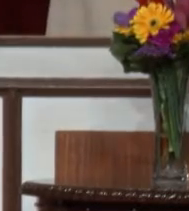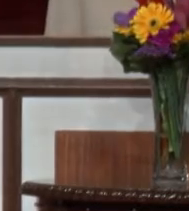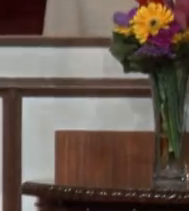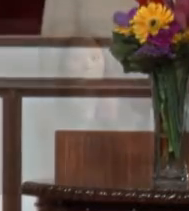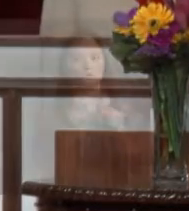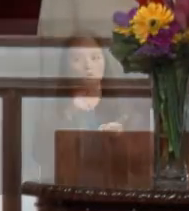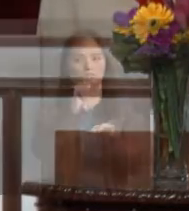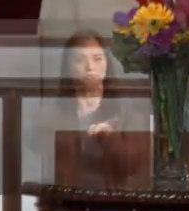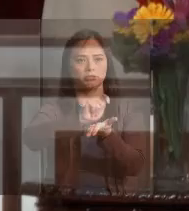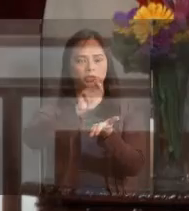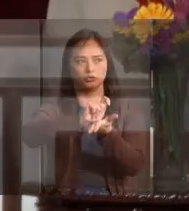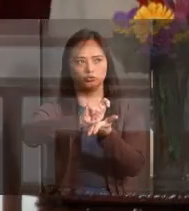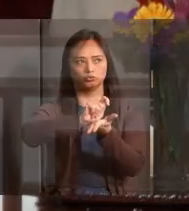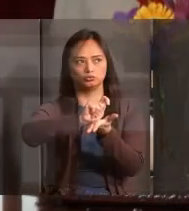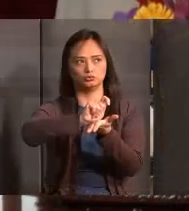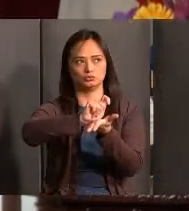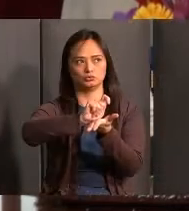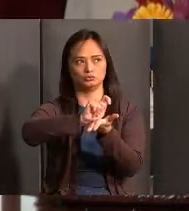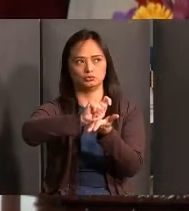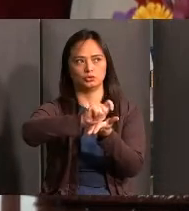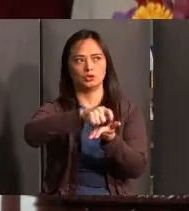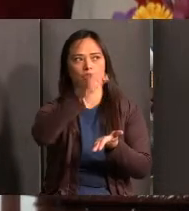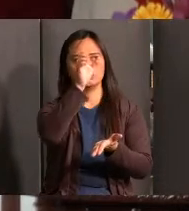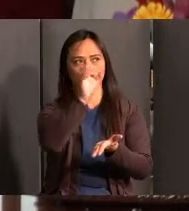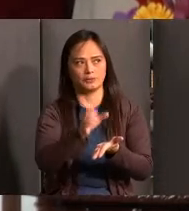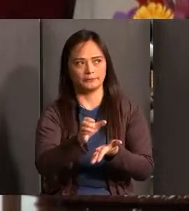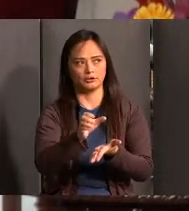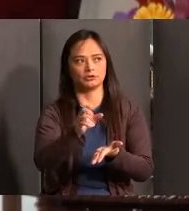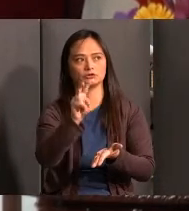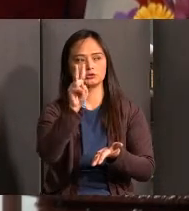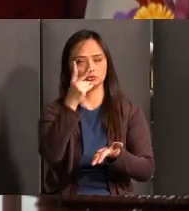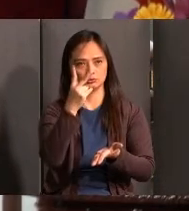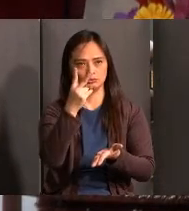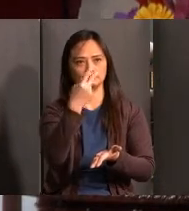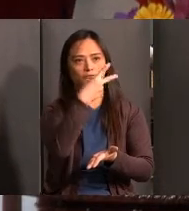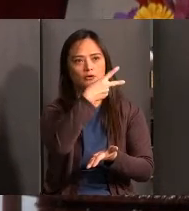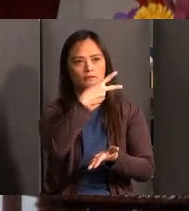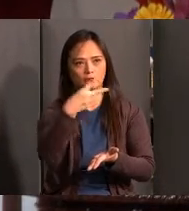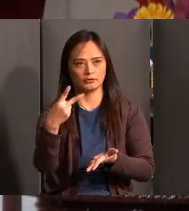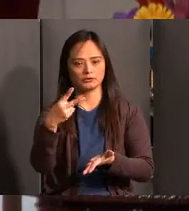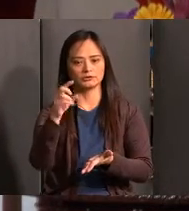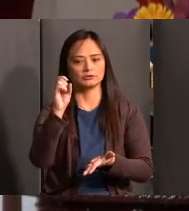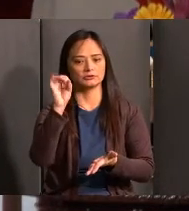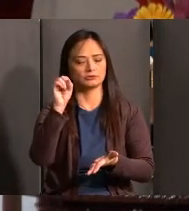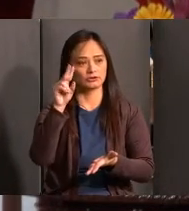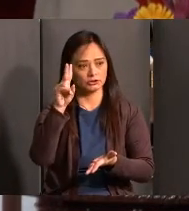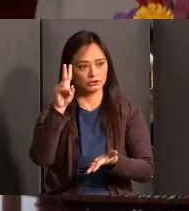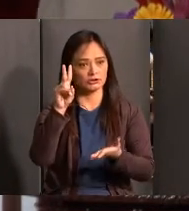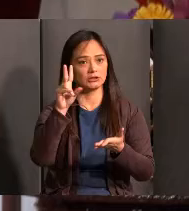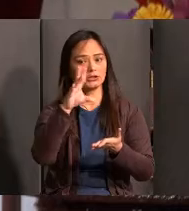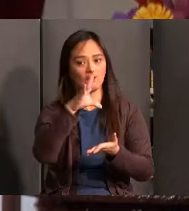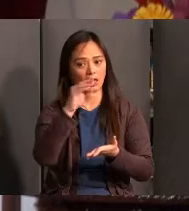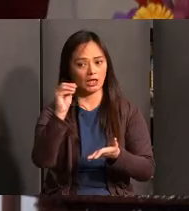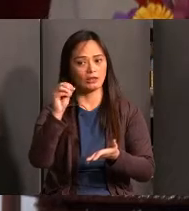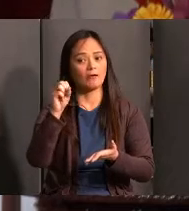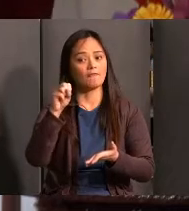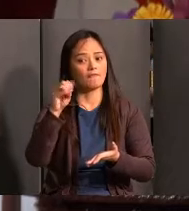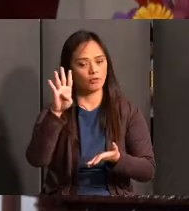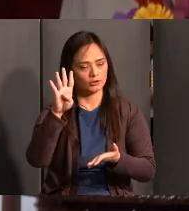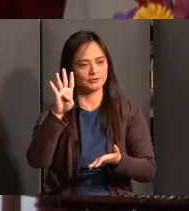14. Titus chapter 2 and verses 13 and 14.